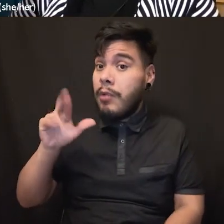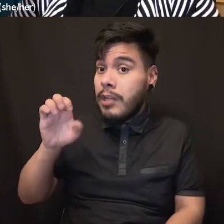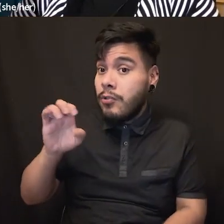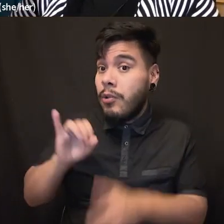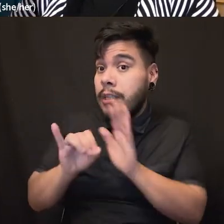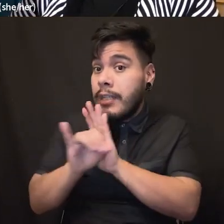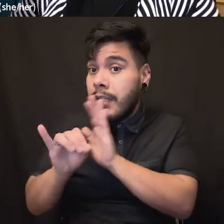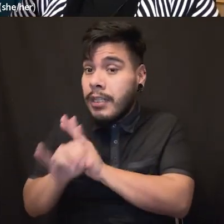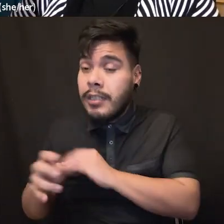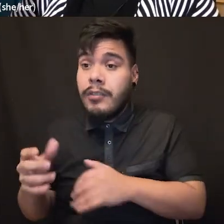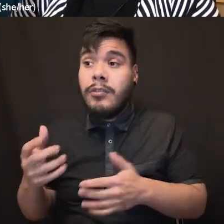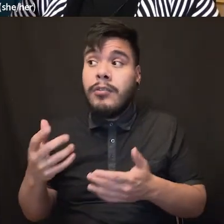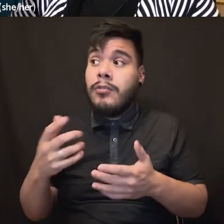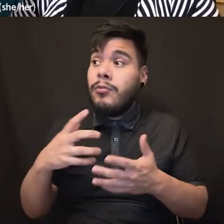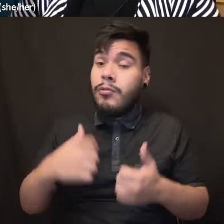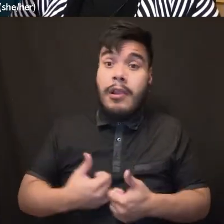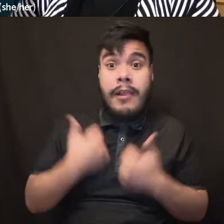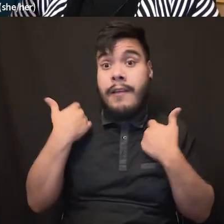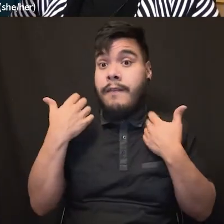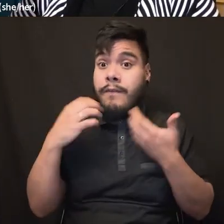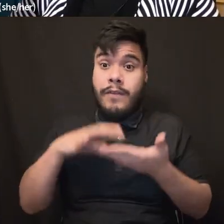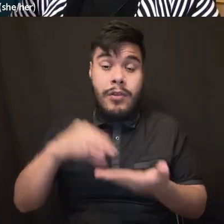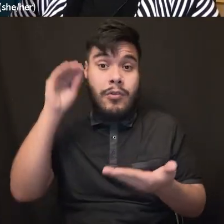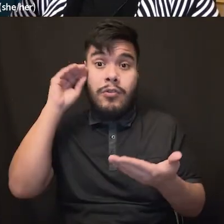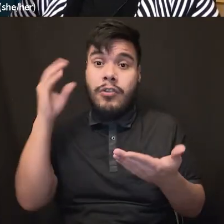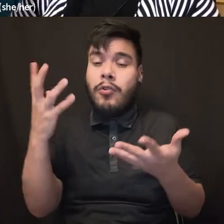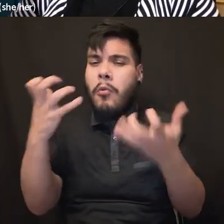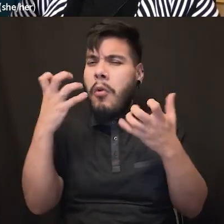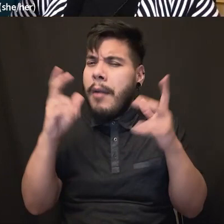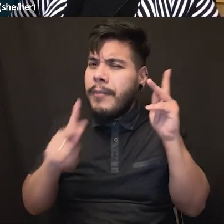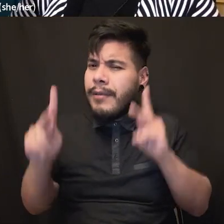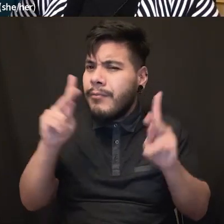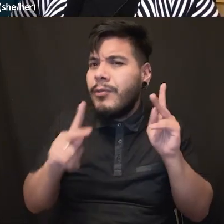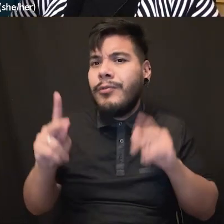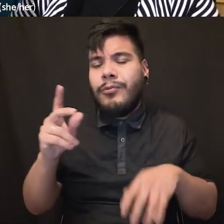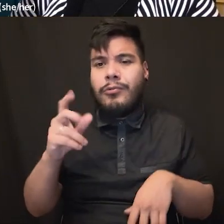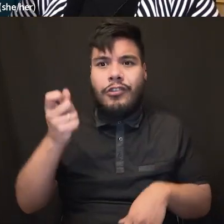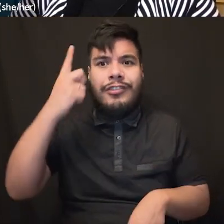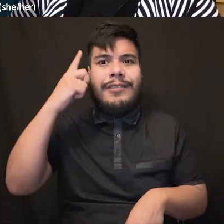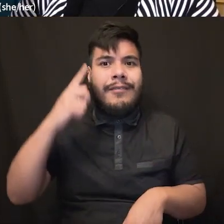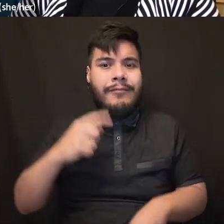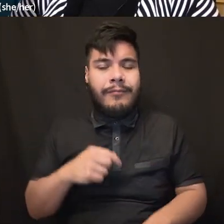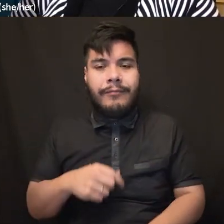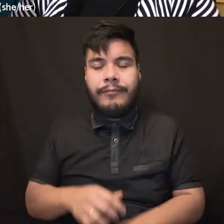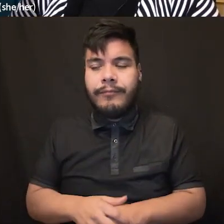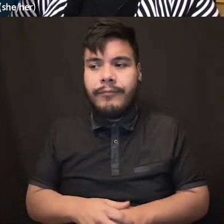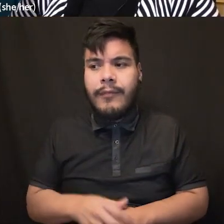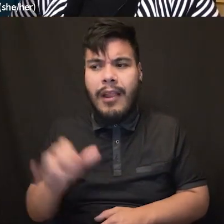live and learn, I mean, live and want other people to learn about better. Like,